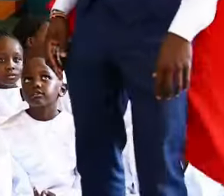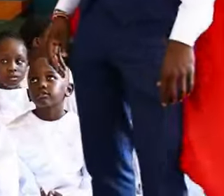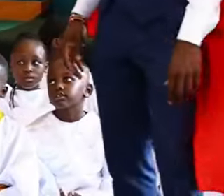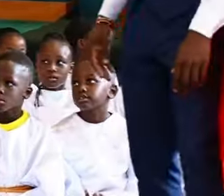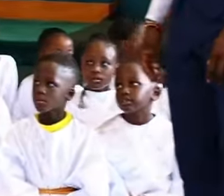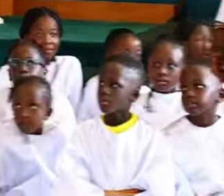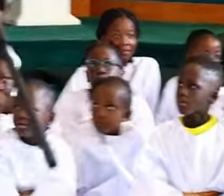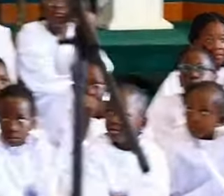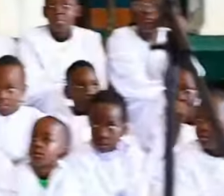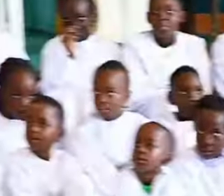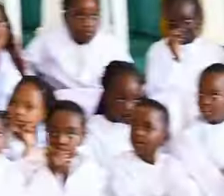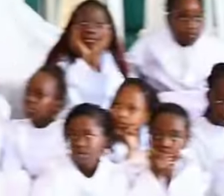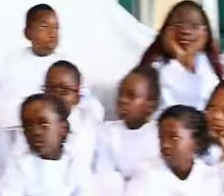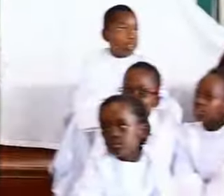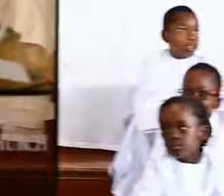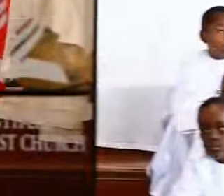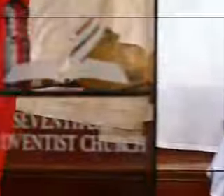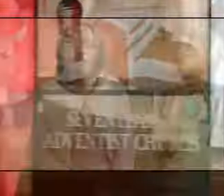showtime.